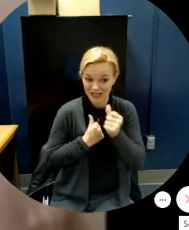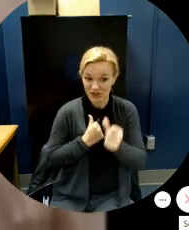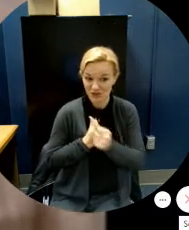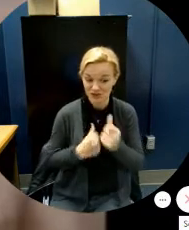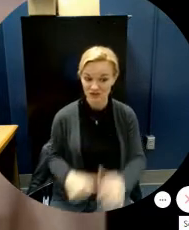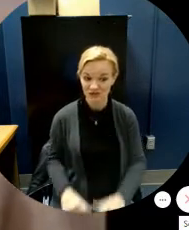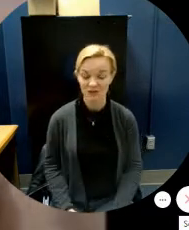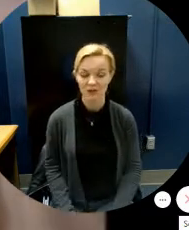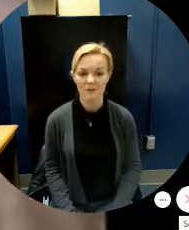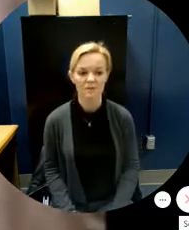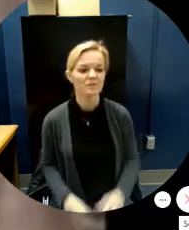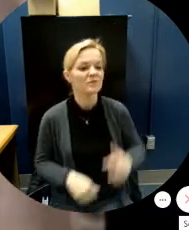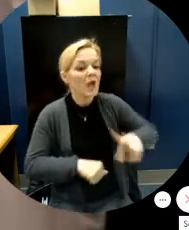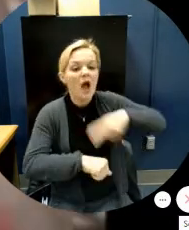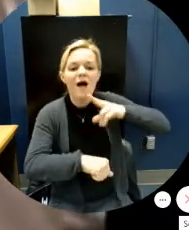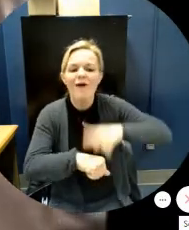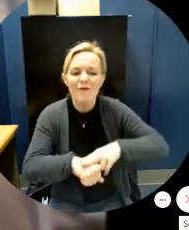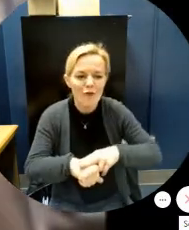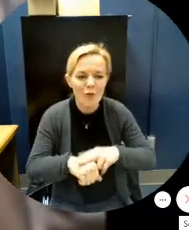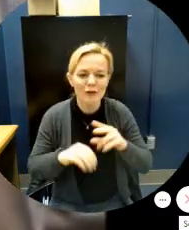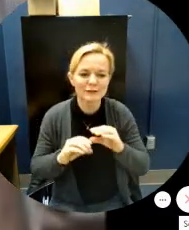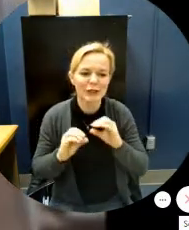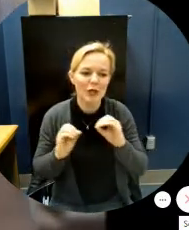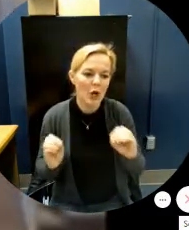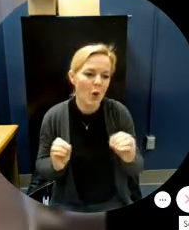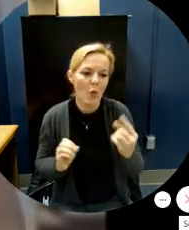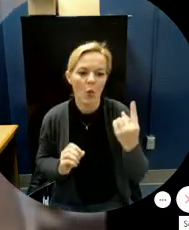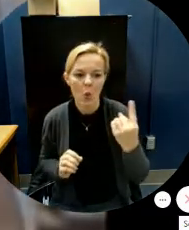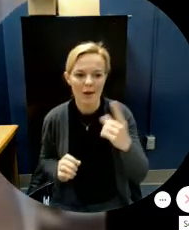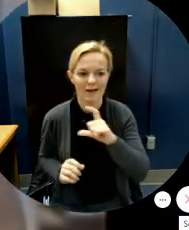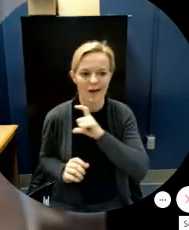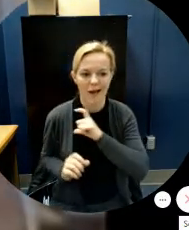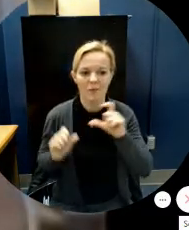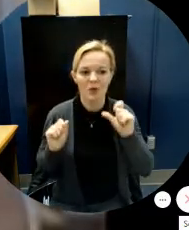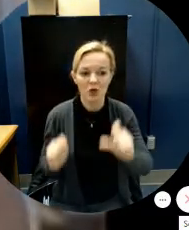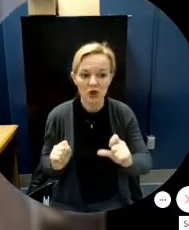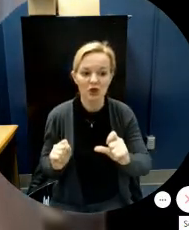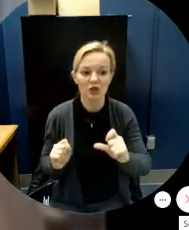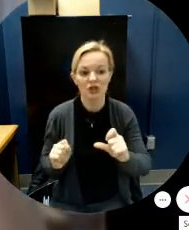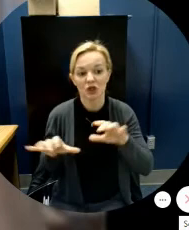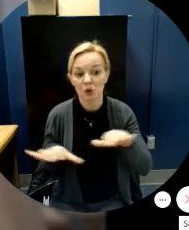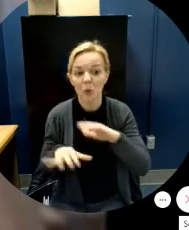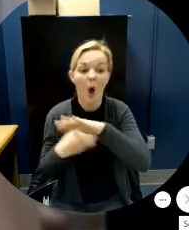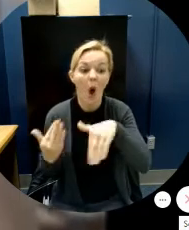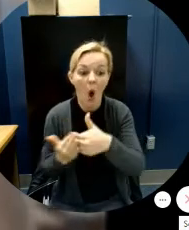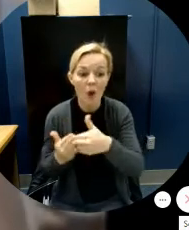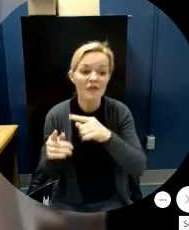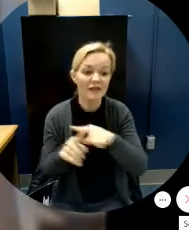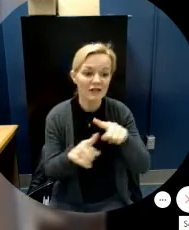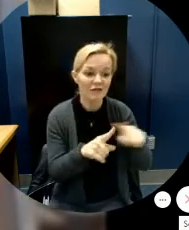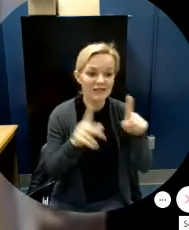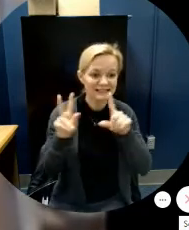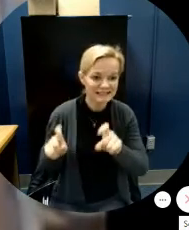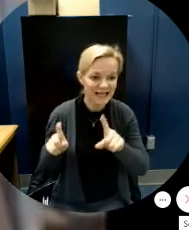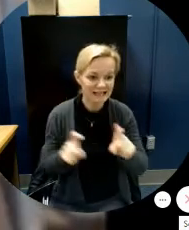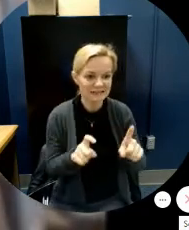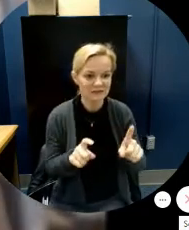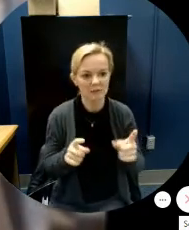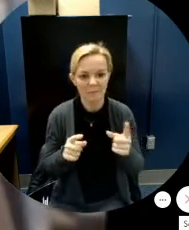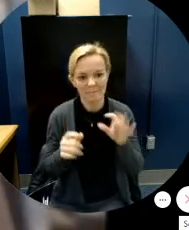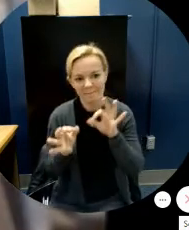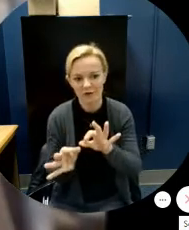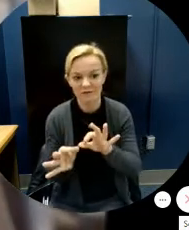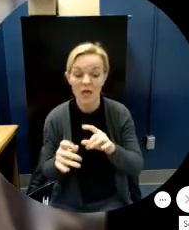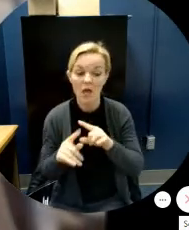Of course, no one police officer could have gone through the variety of confrontations that you've seen today. Still, any officer who goes out in the street